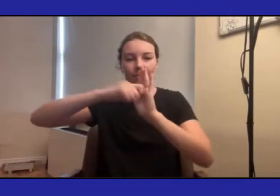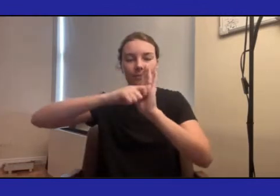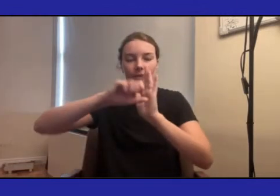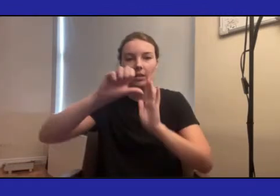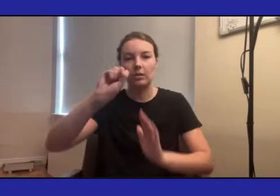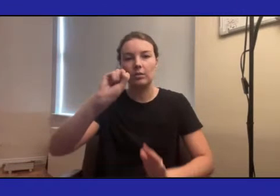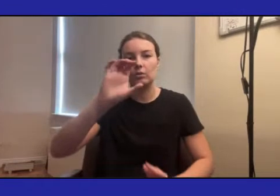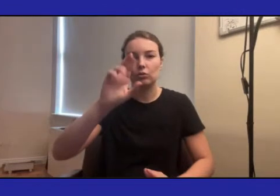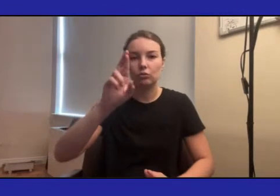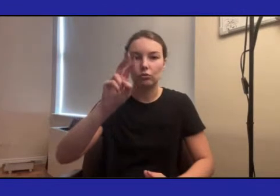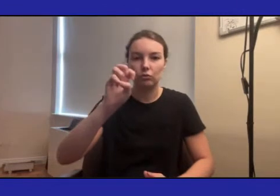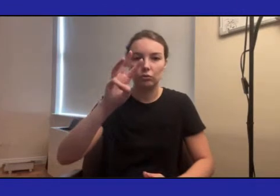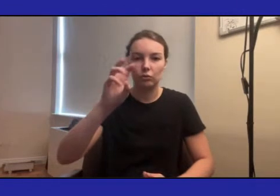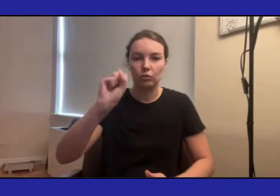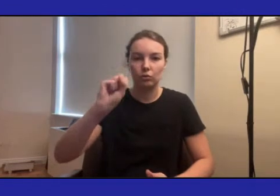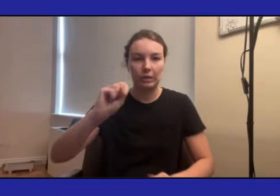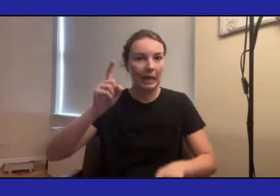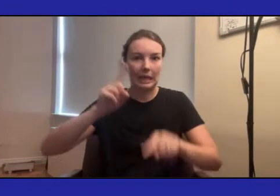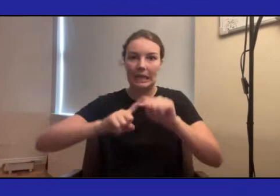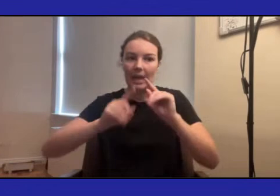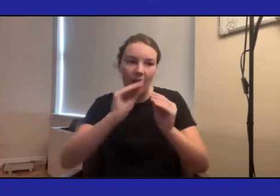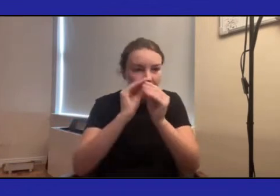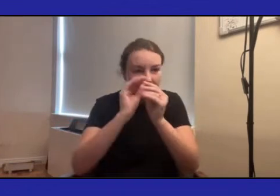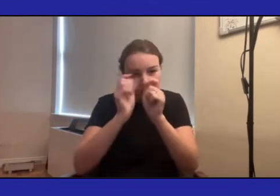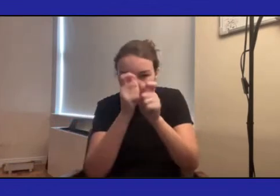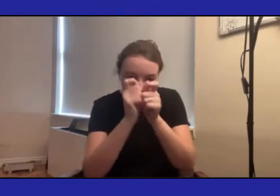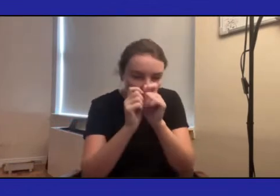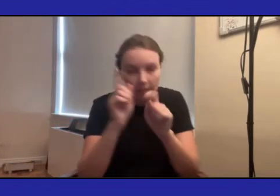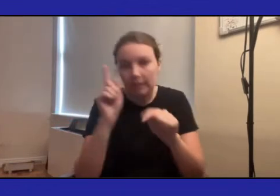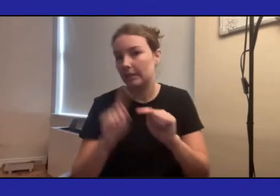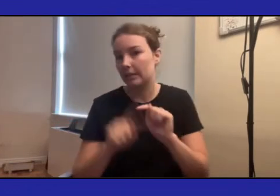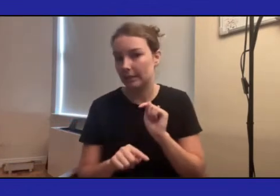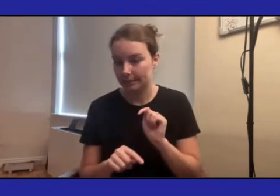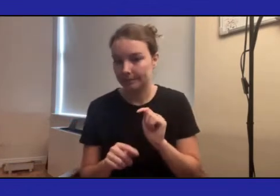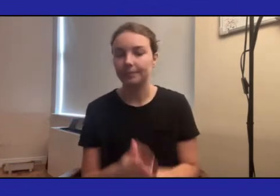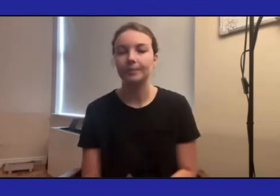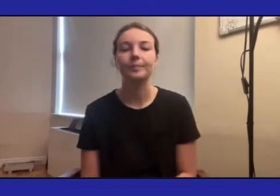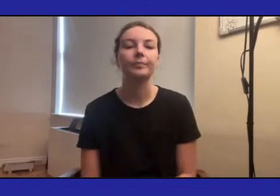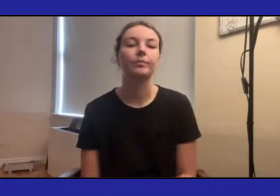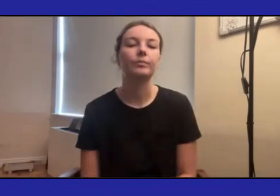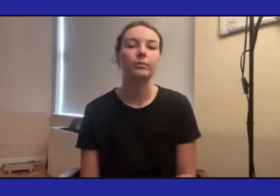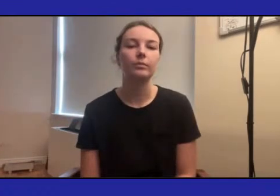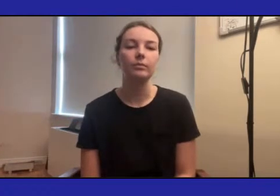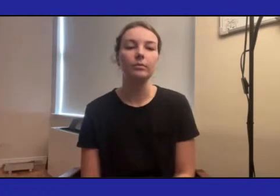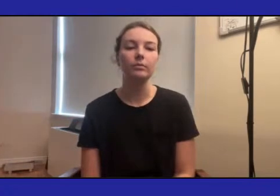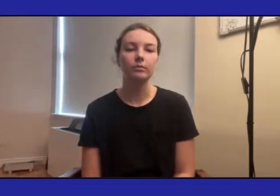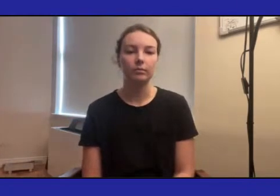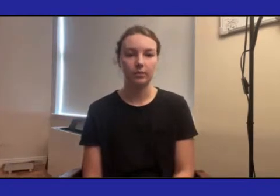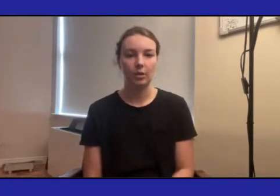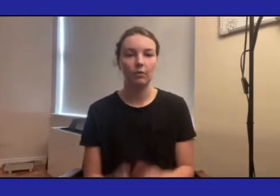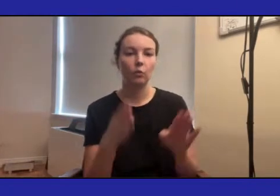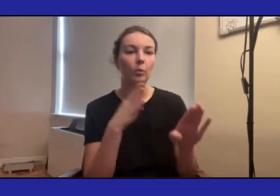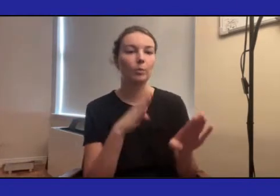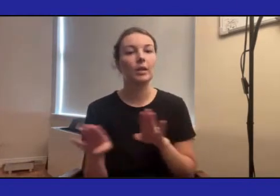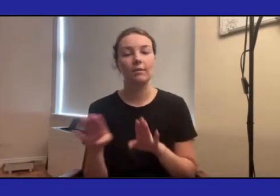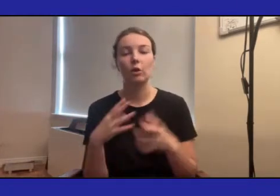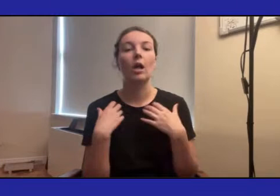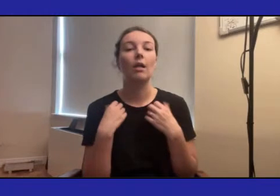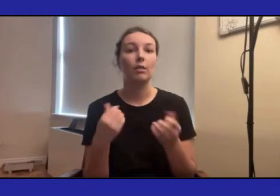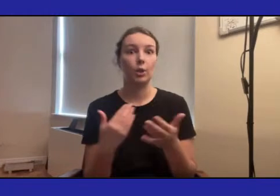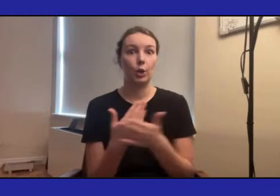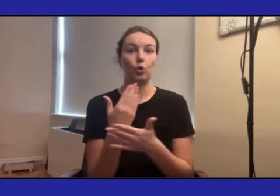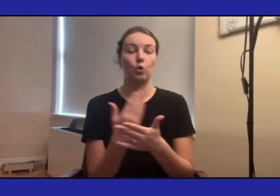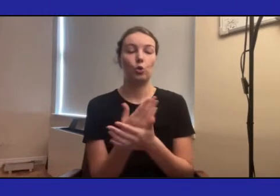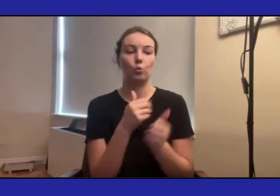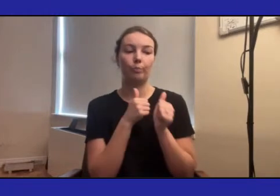We're updating our finishes, millwork, and hardware to behavioral health's new compliance standard,